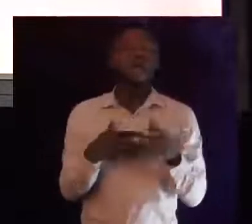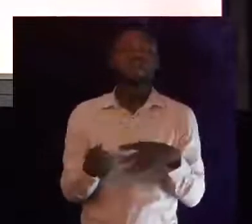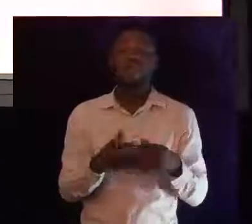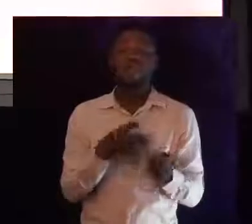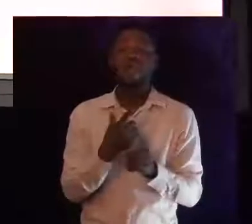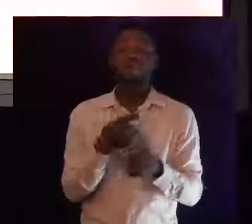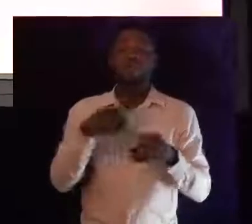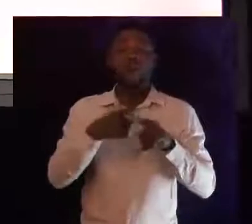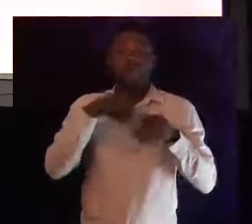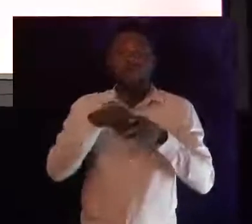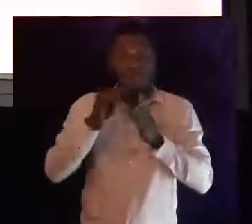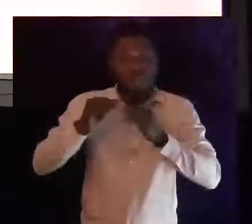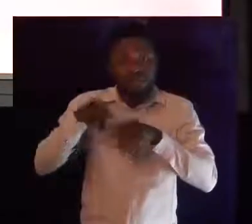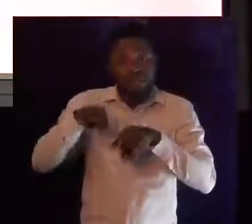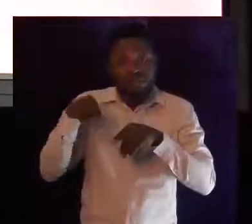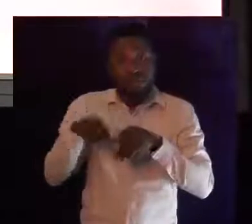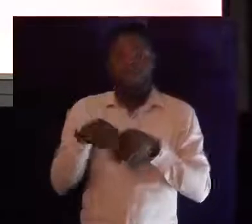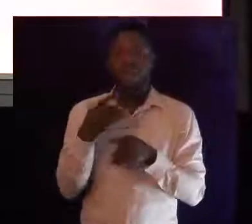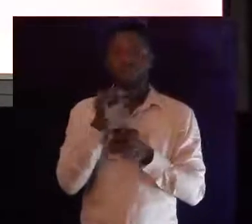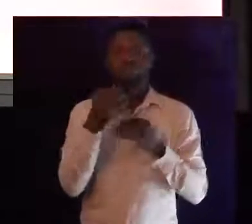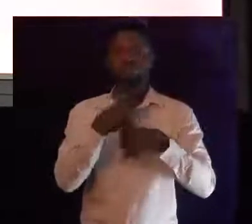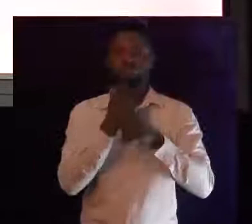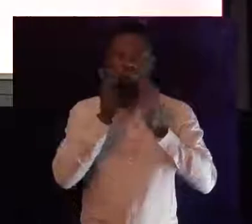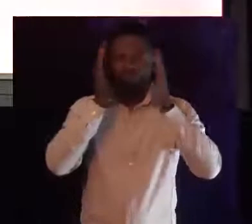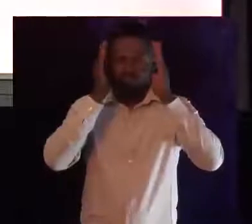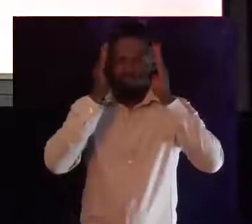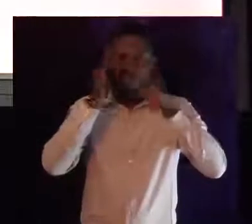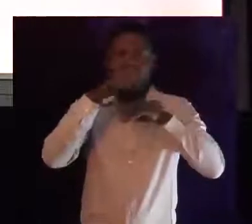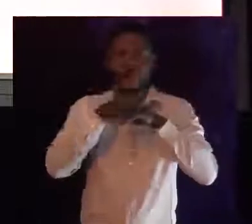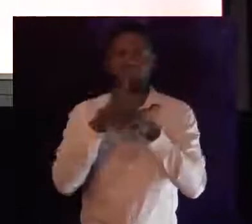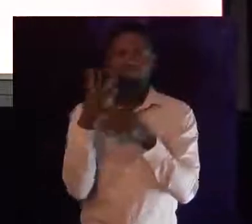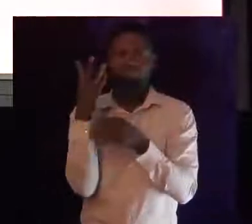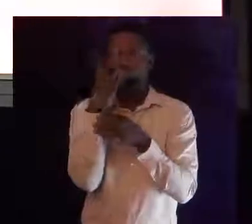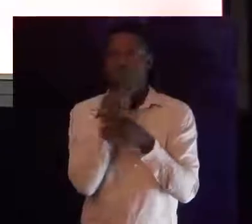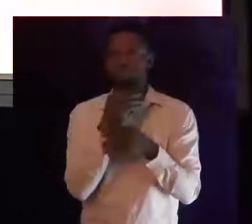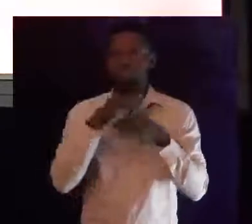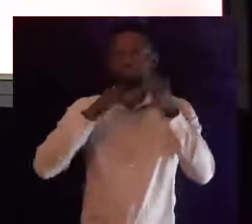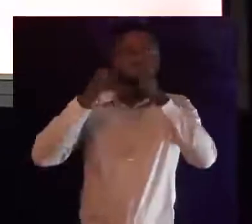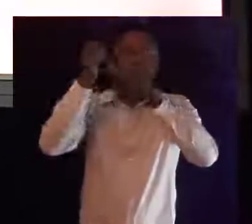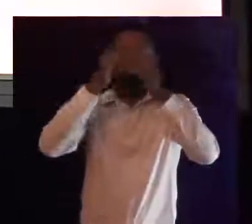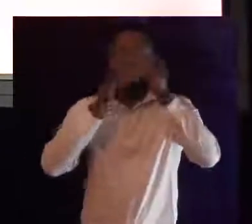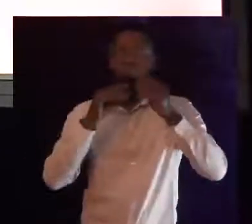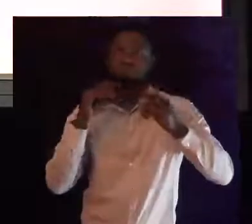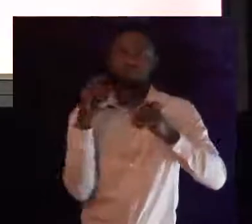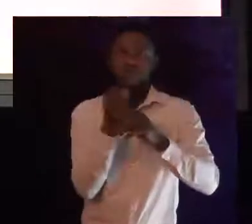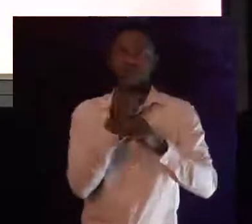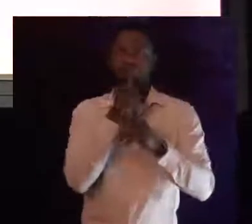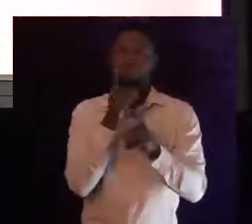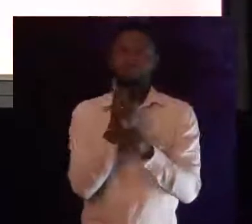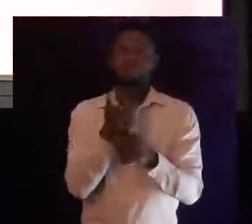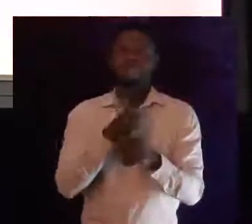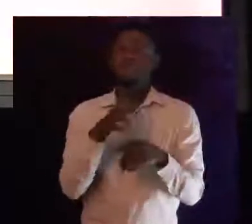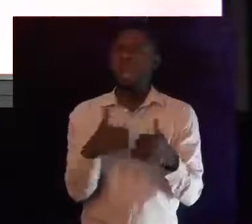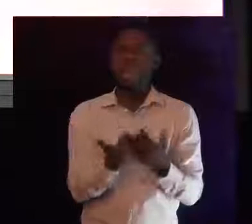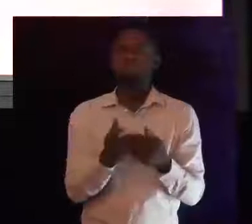construct anyhow they like, but in urban area, they really concentrate much on the building, and they just don't